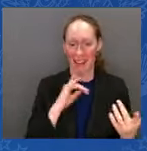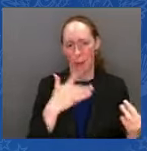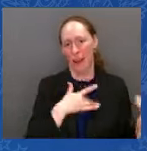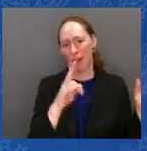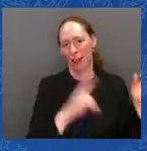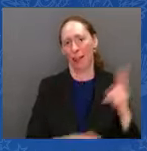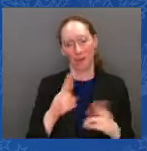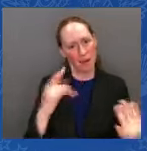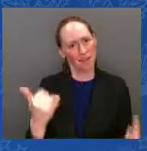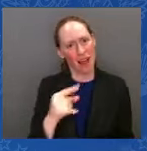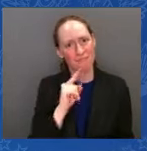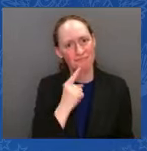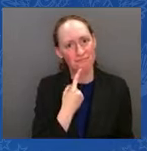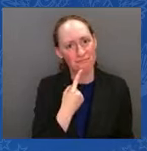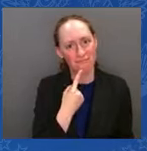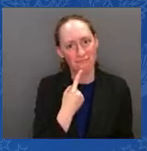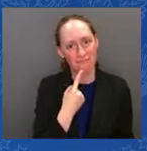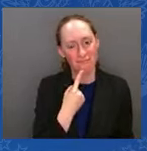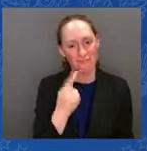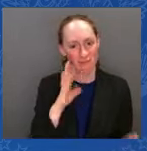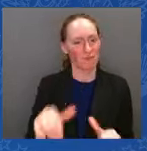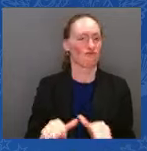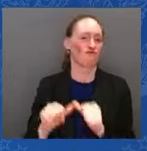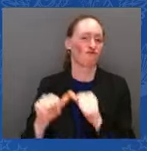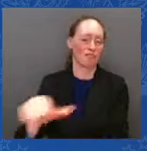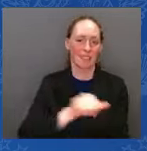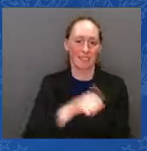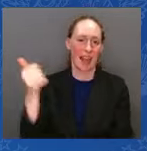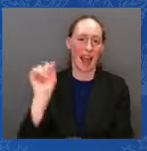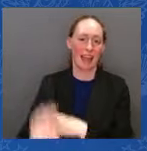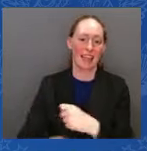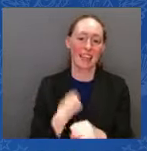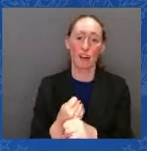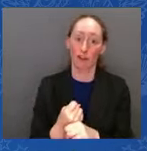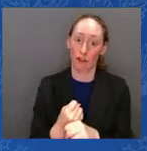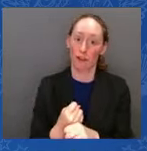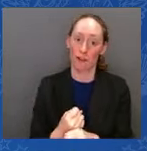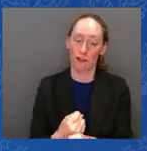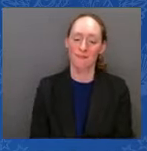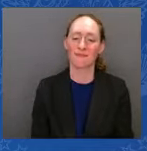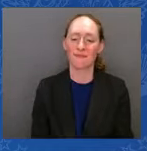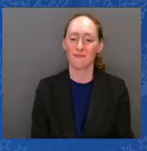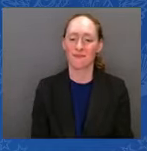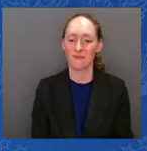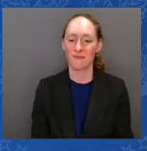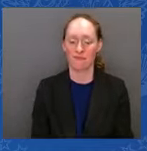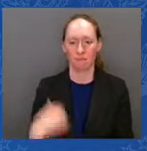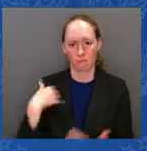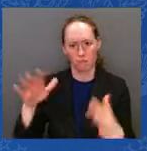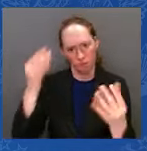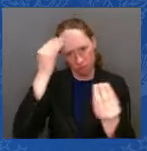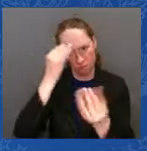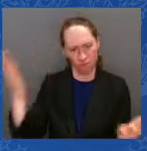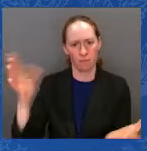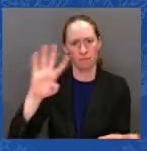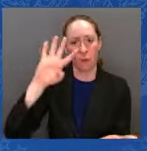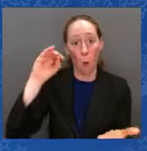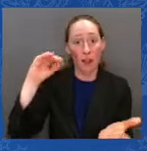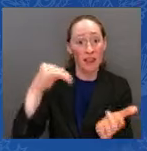a headline. We've already announced over 25,000 projects in 4,500